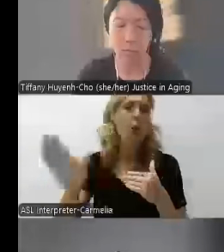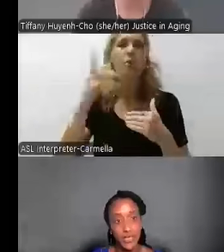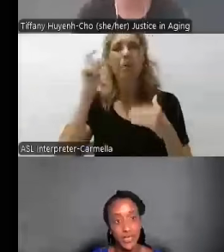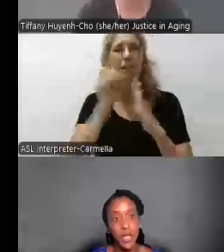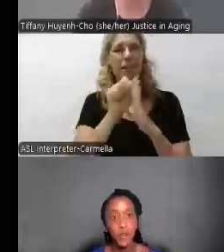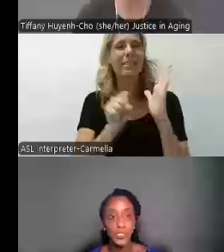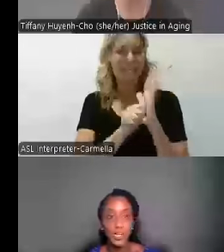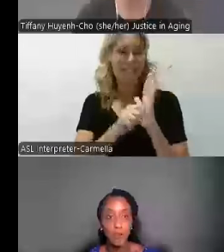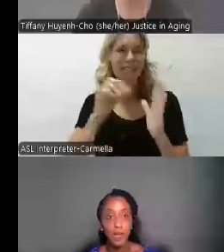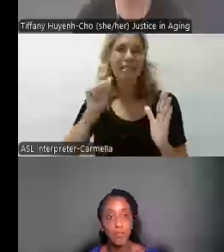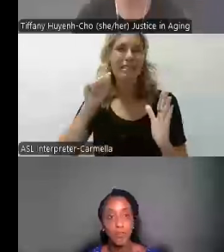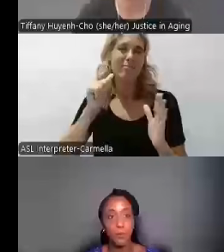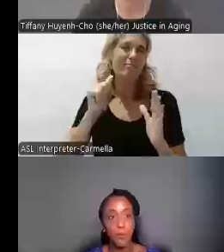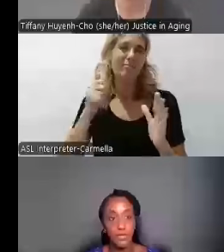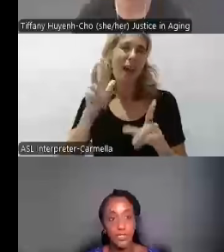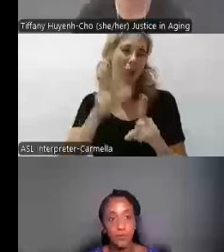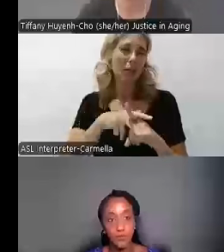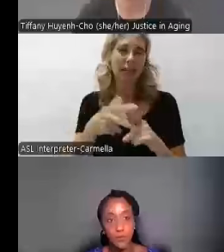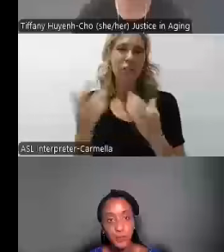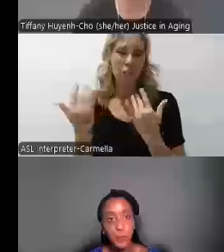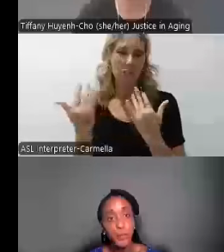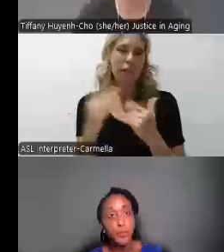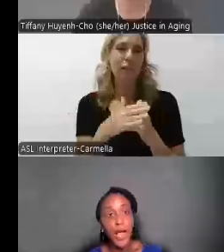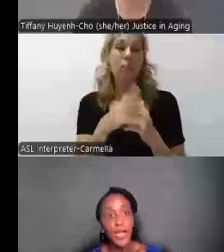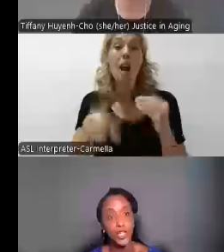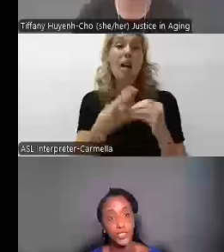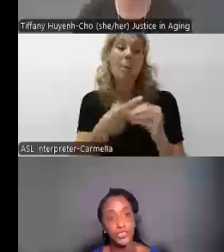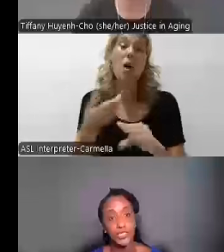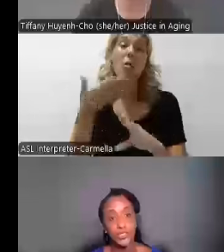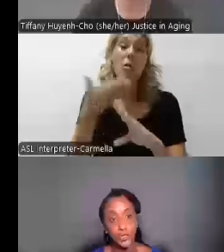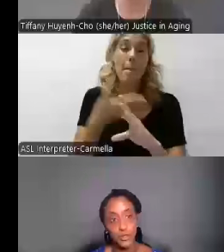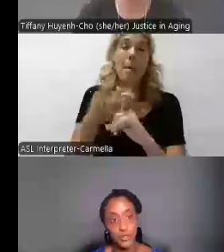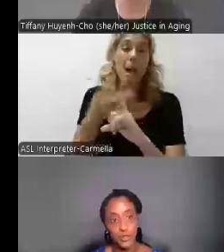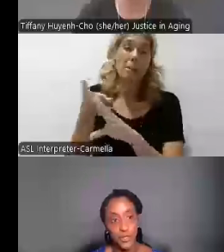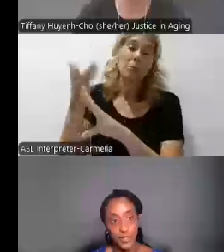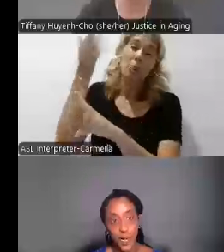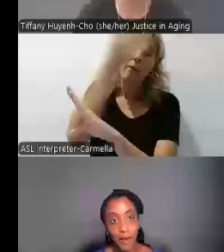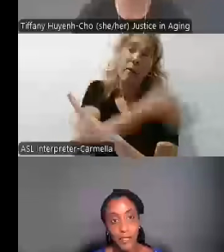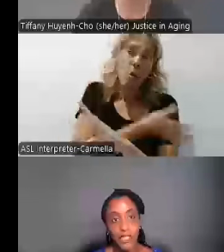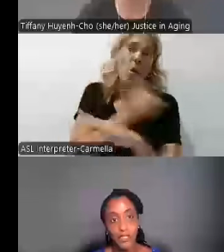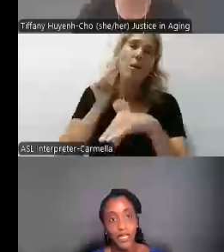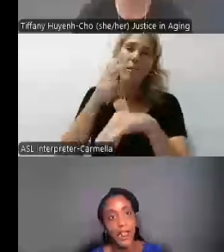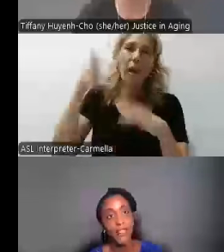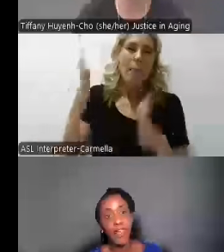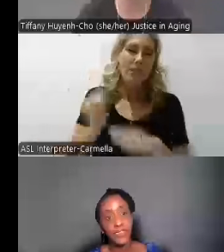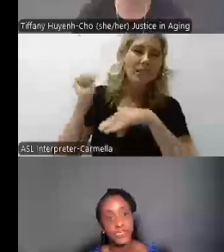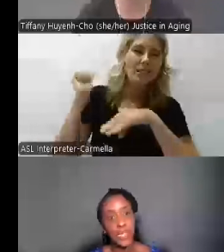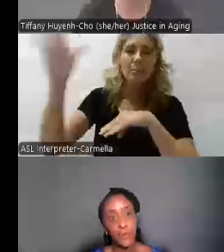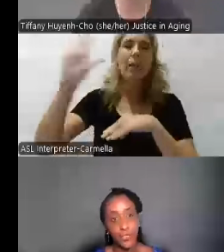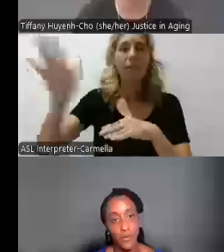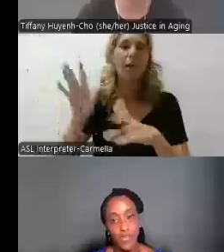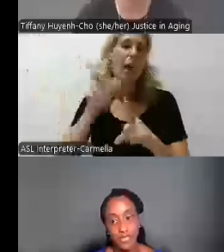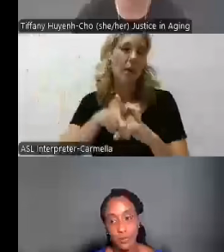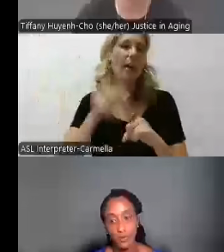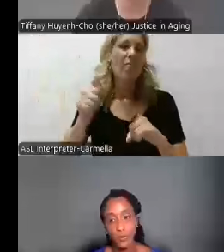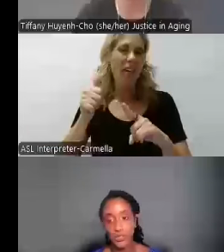was pending. We're talking about the months prior to this individual submitting their application. That's that